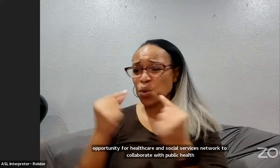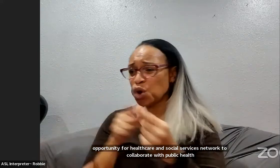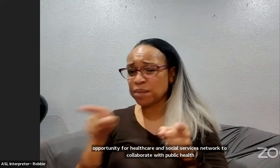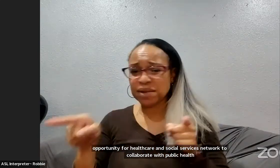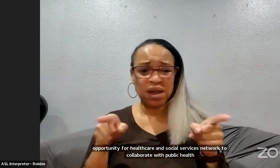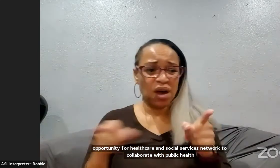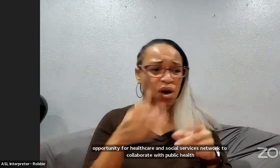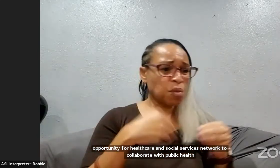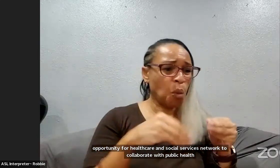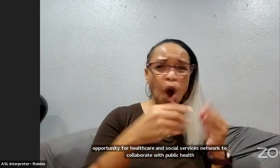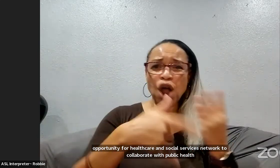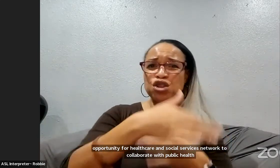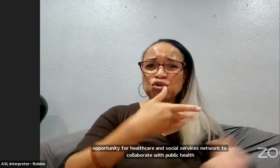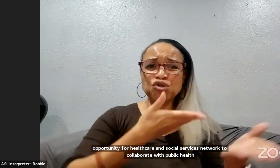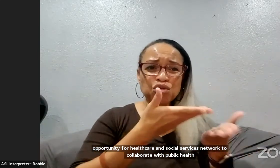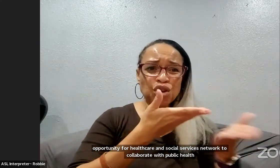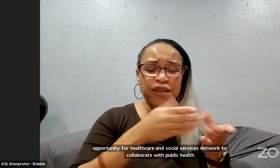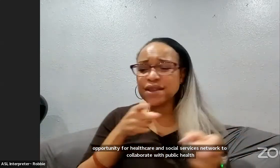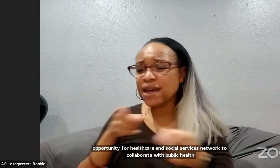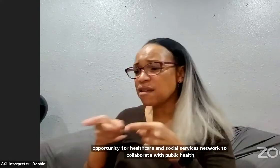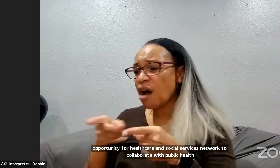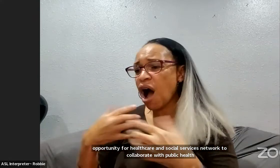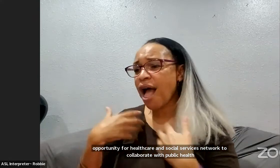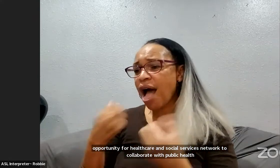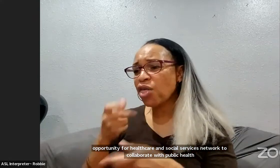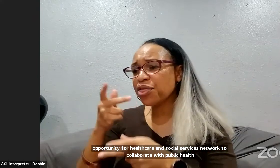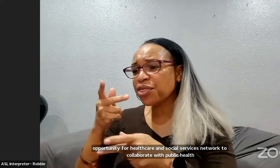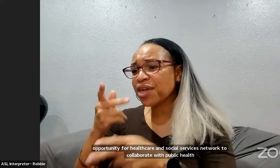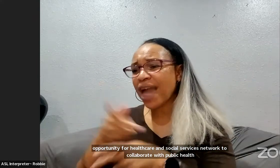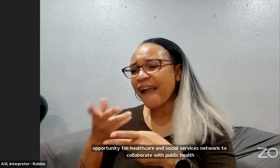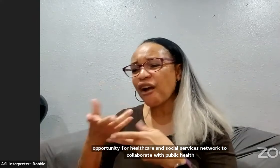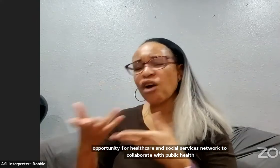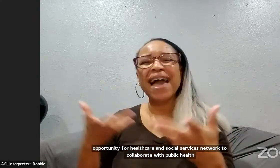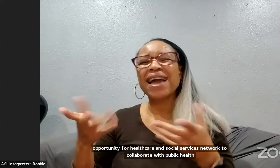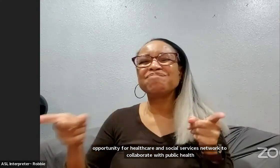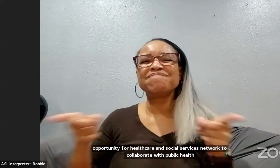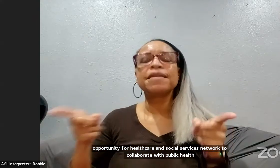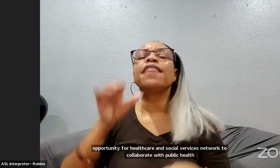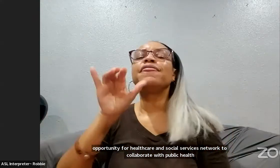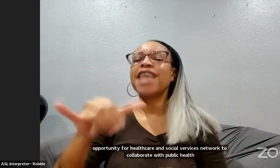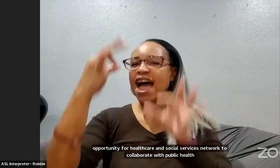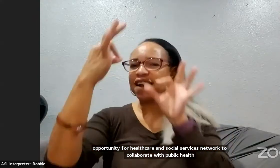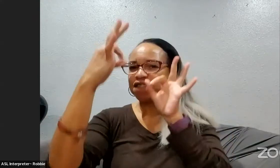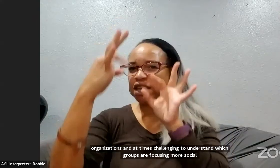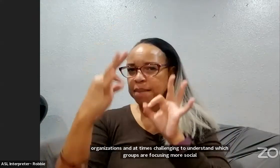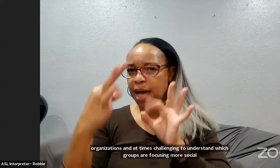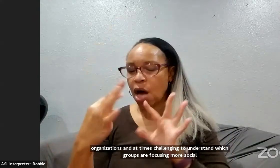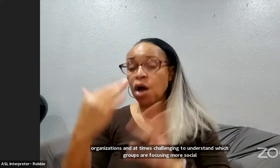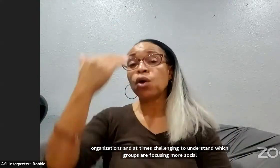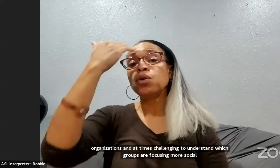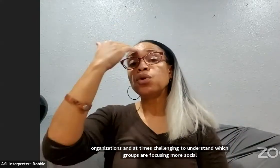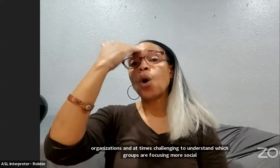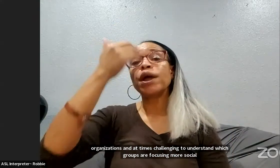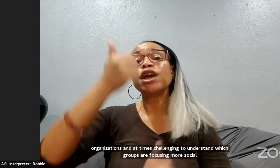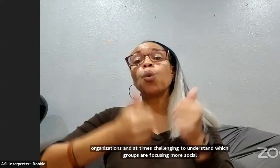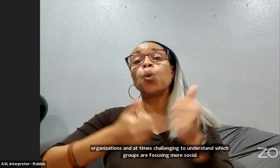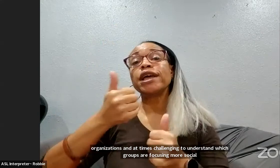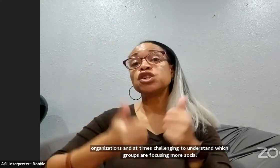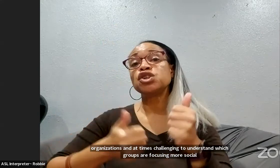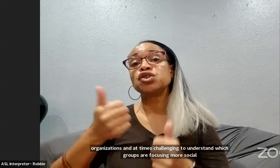social services and which are focusing more on healthcare services. So a slight feedback there that maybe getting to know which orgs